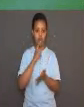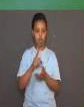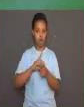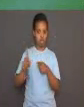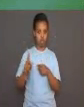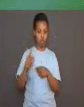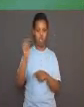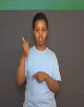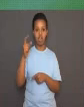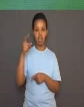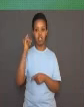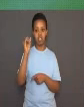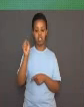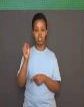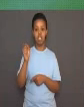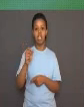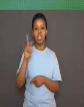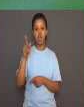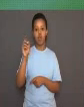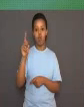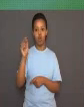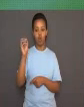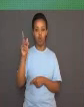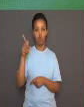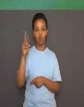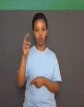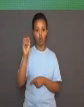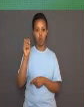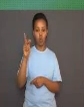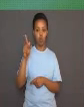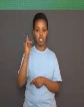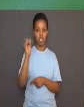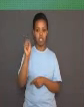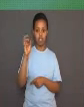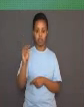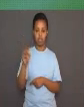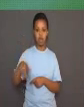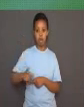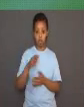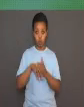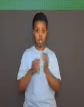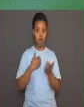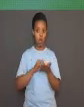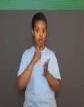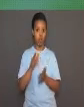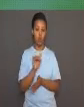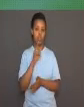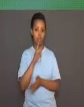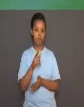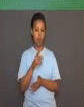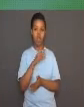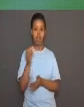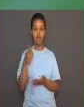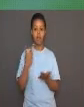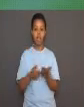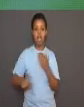Taxis are similar to phototropism in plants. In response to light, plants grow in